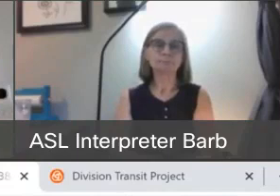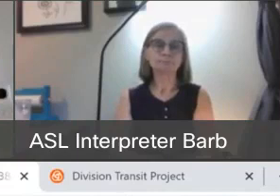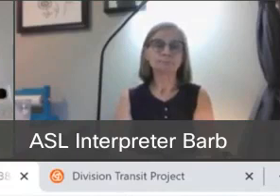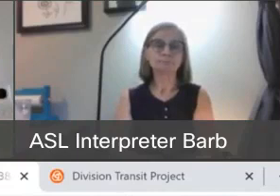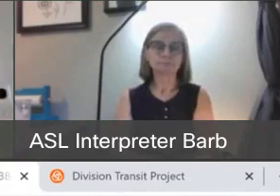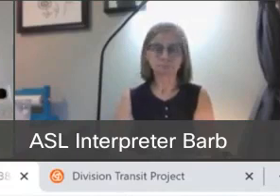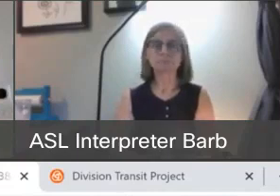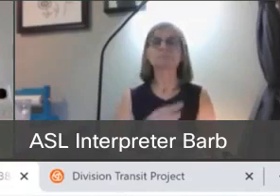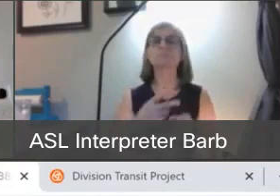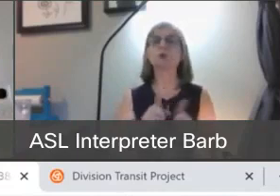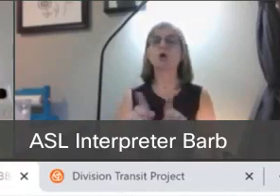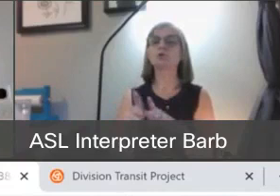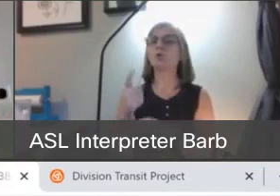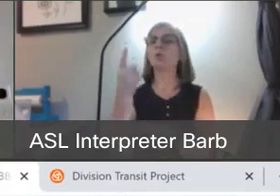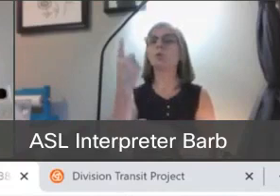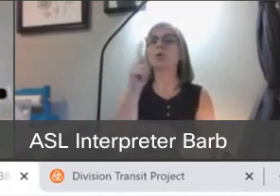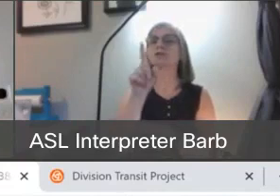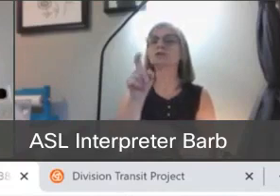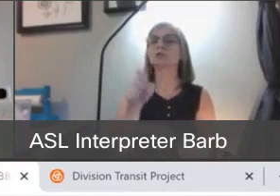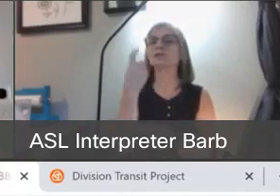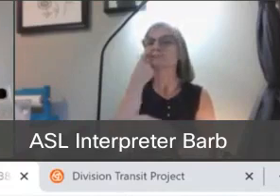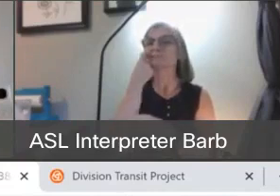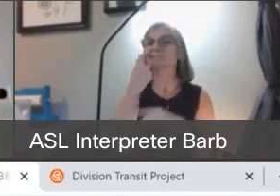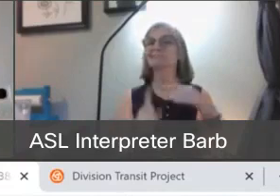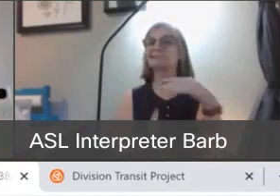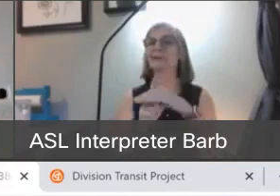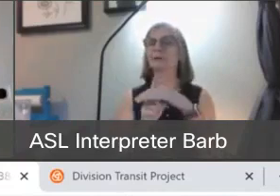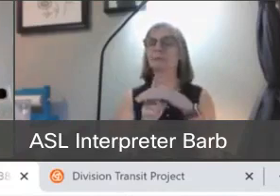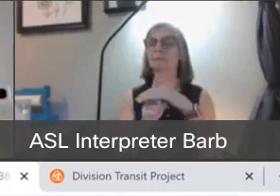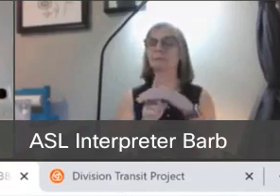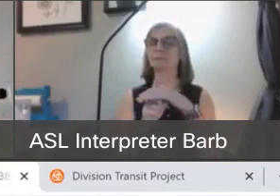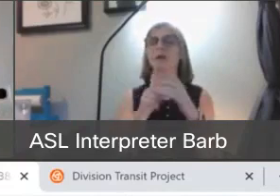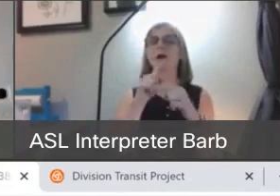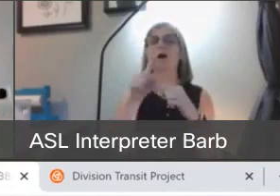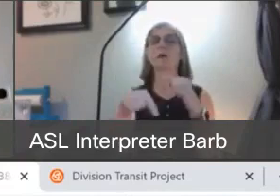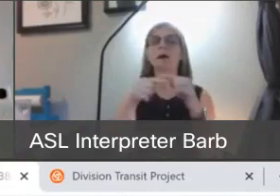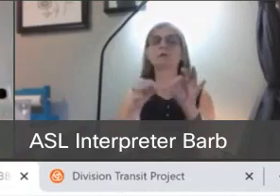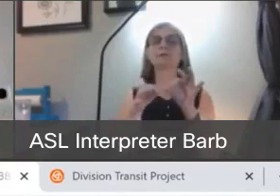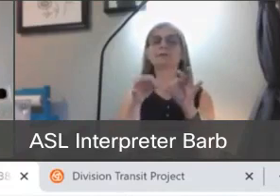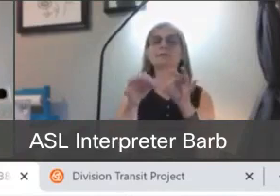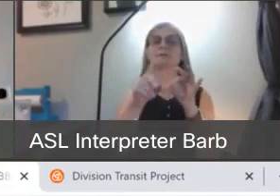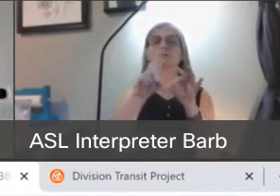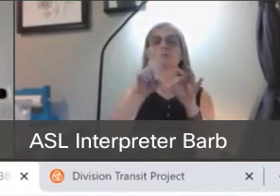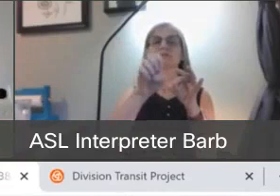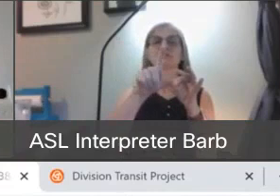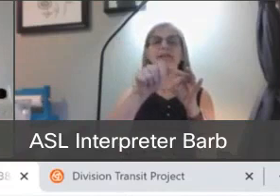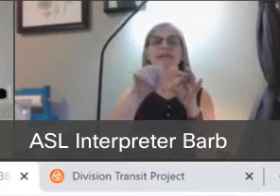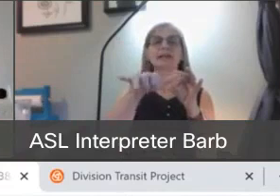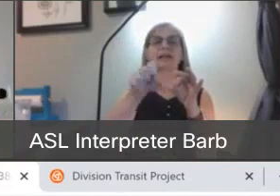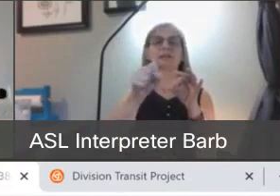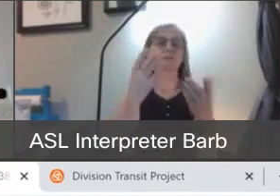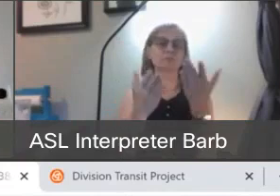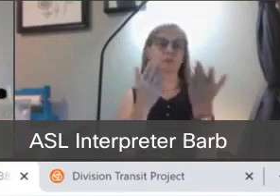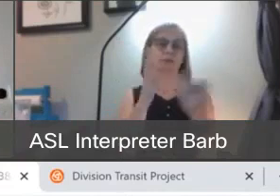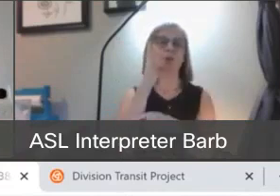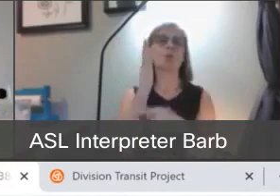And there was also a question that had come up recently about delays that may occur in this area. It's something